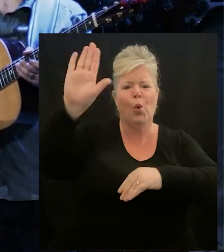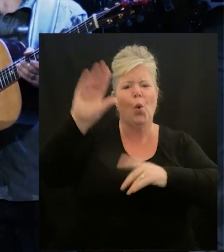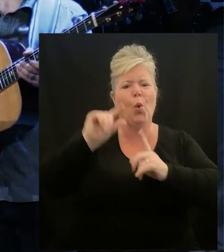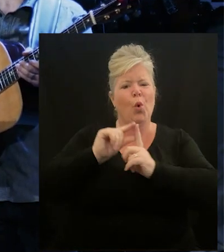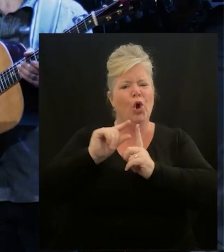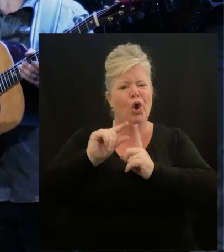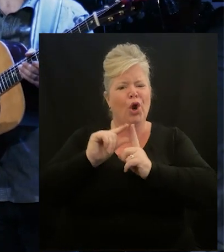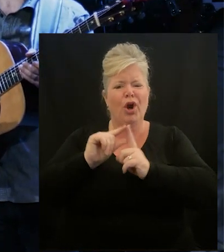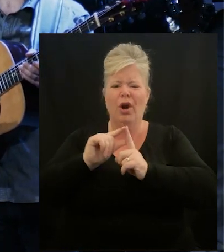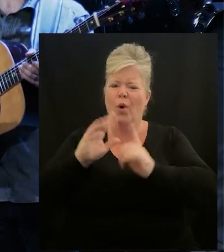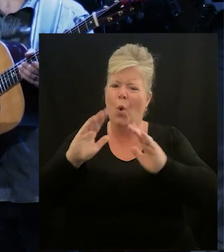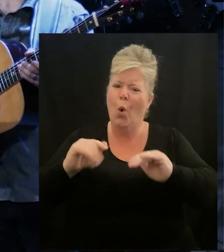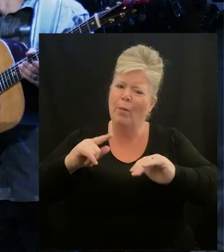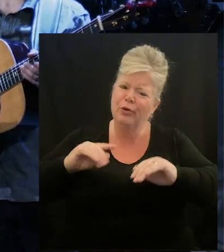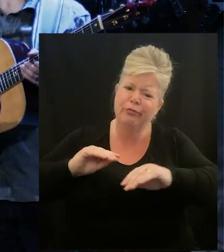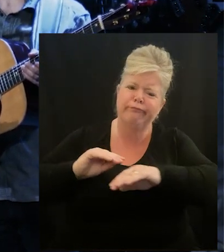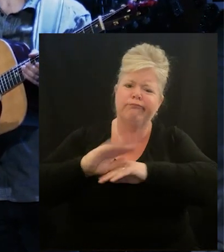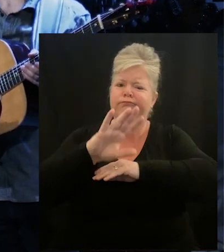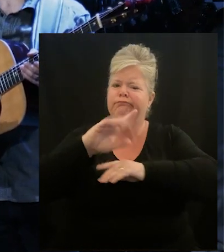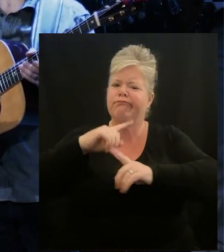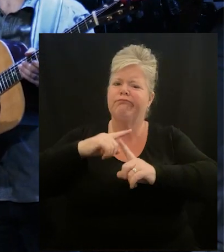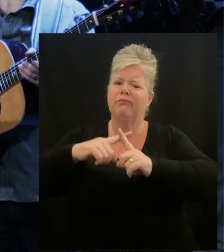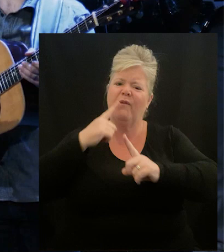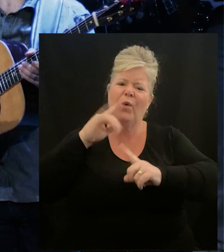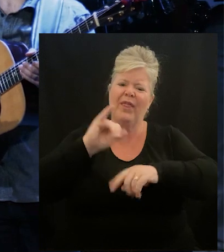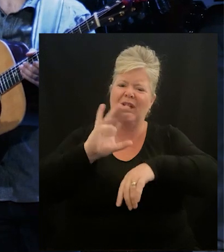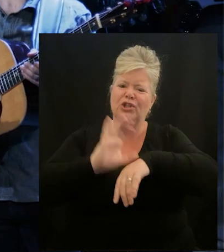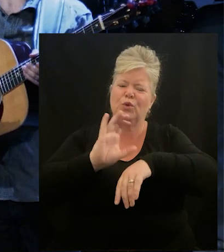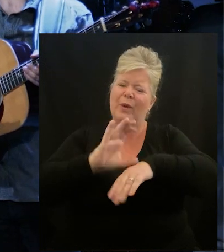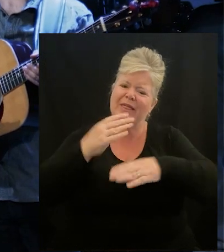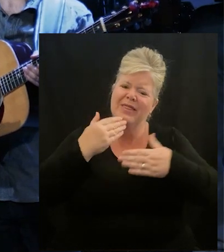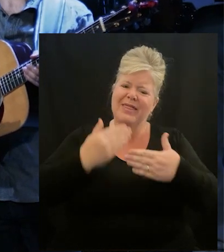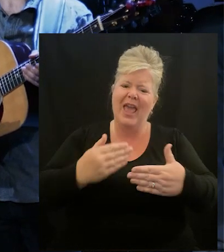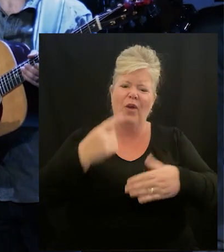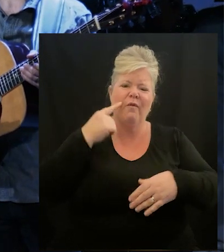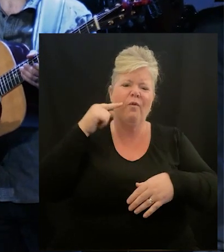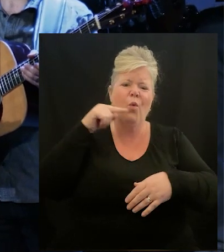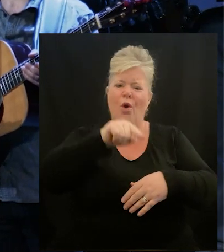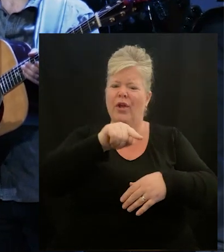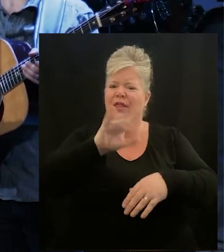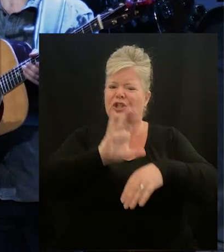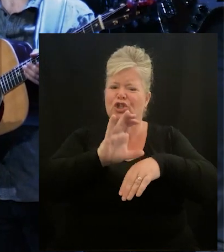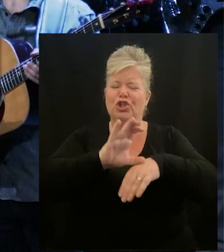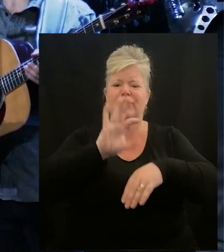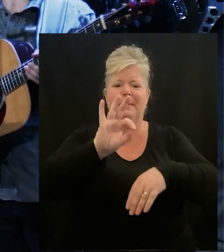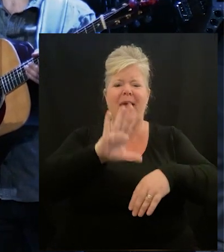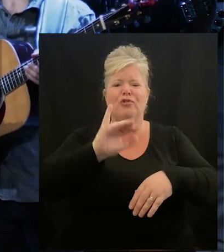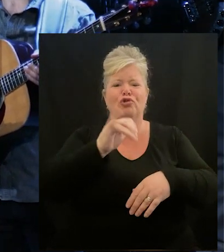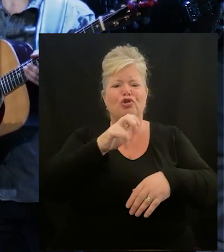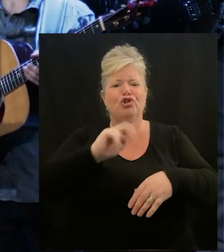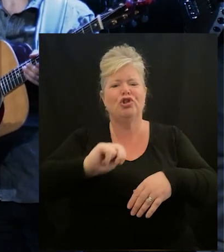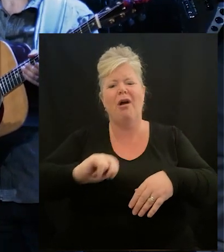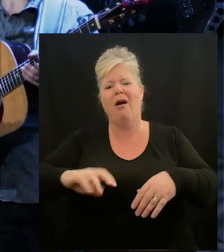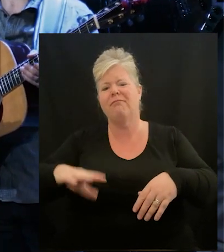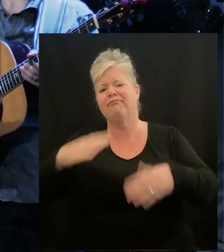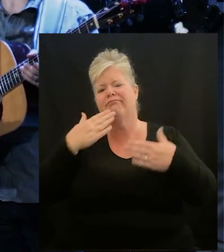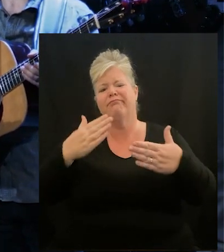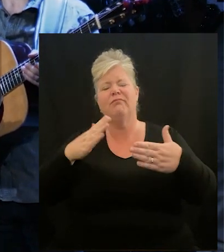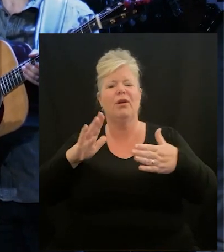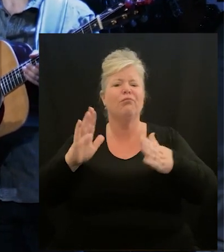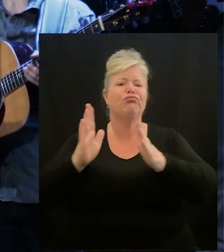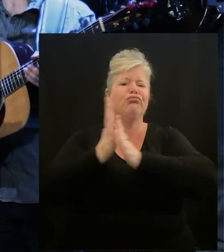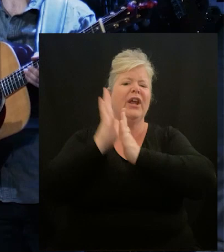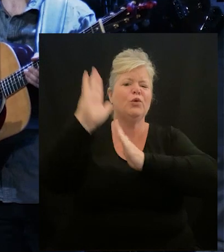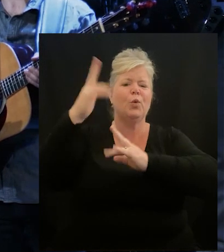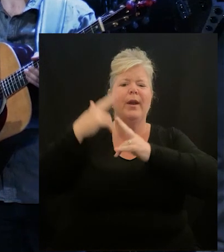to do mighty things through that church. We thank you for Valley View Bible Church and for Pastor John. And we just give you all the praise